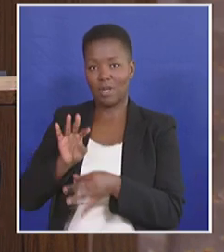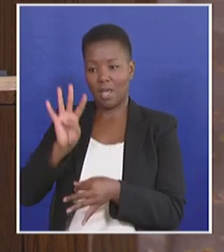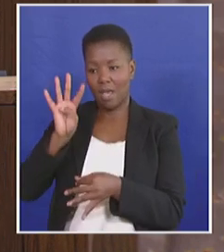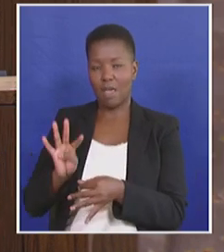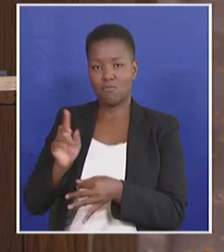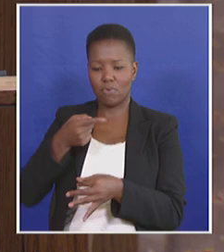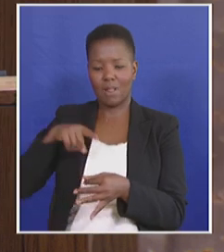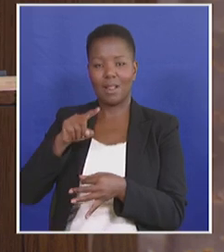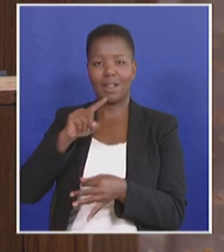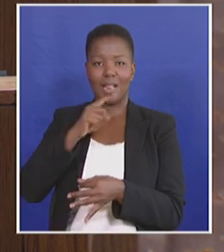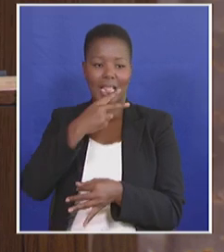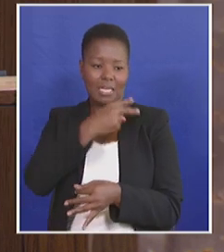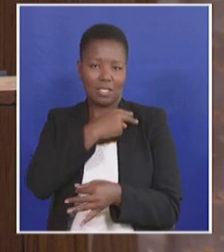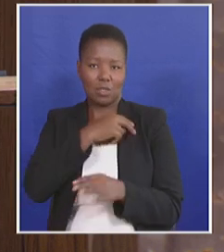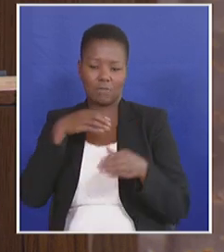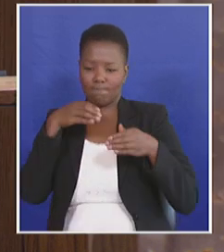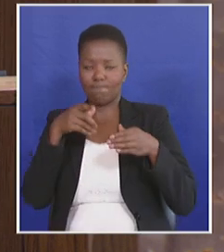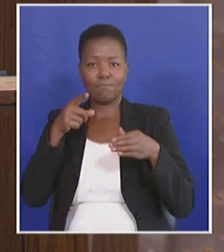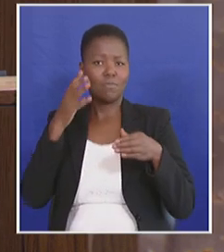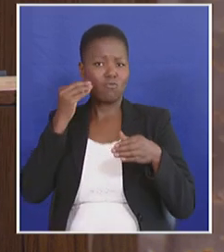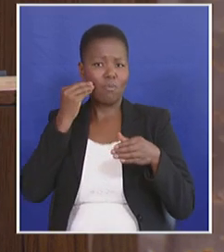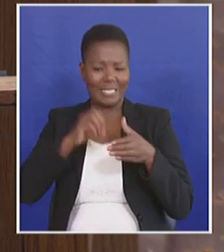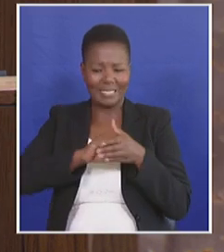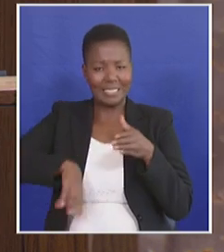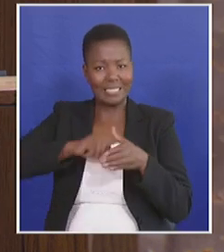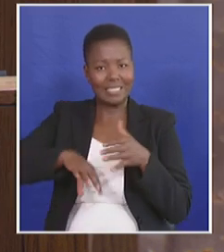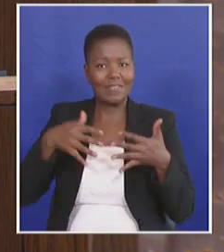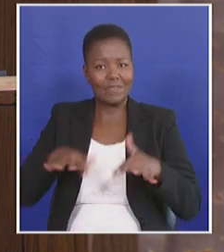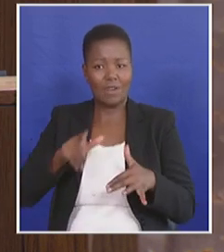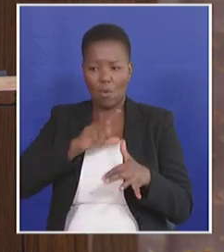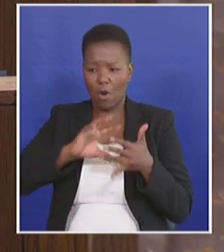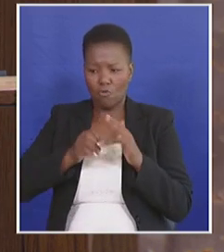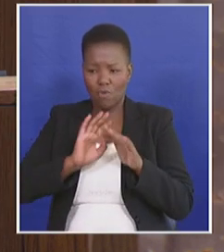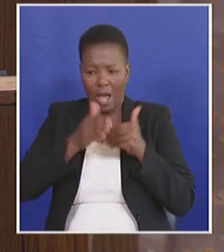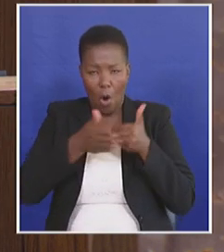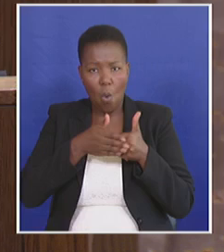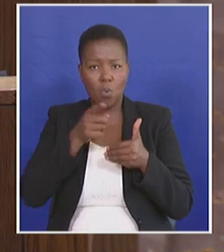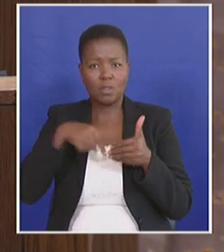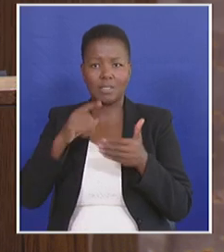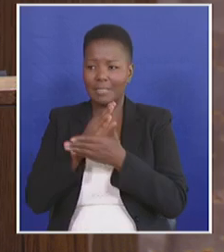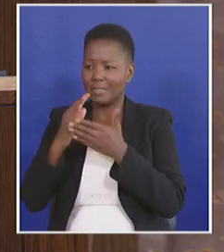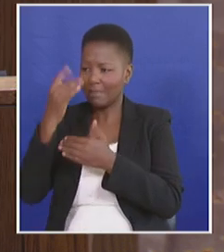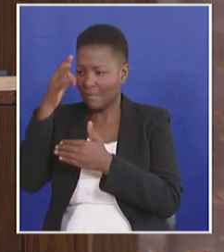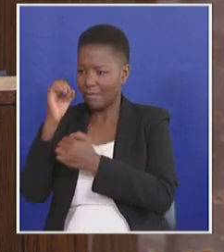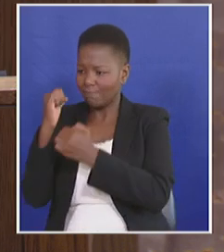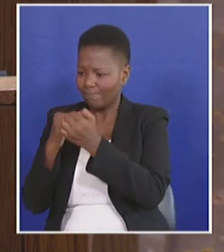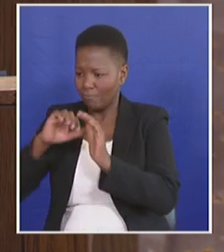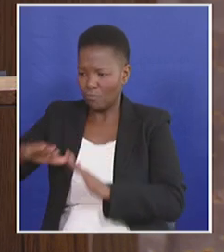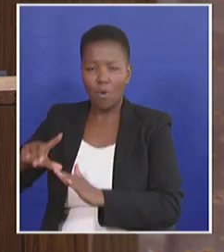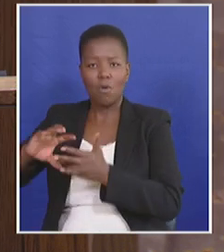forces deliberately destroyed substantial documentation in order to conceal the involvement of state structures in human rights